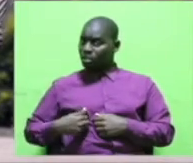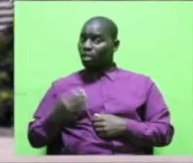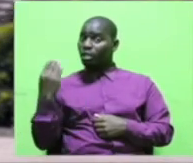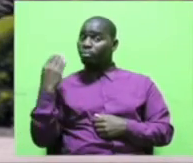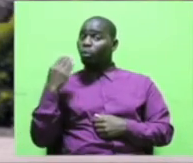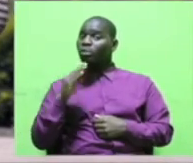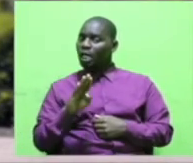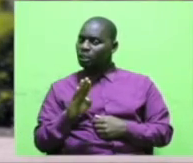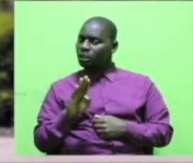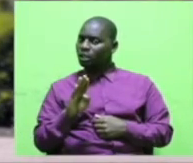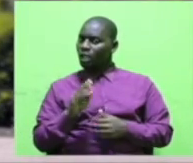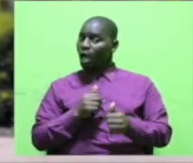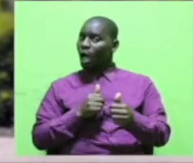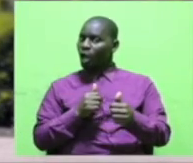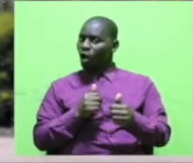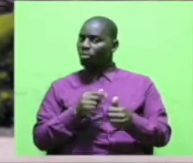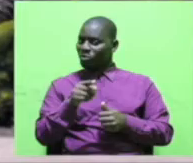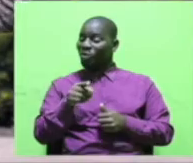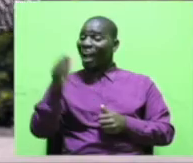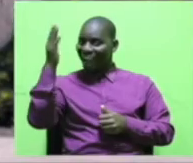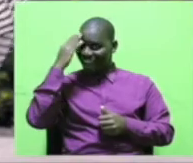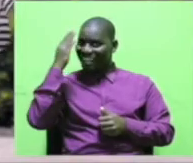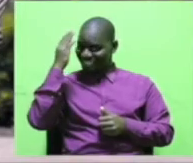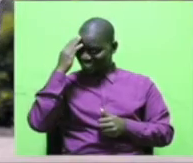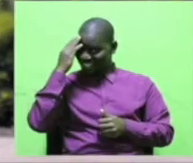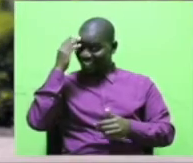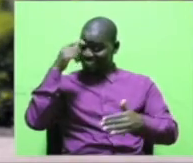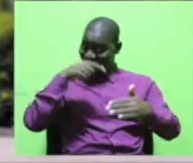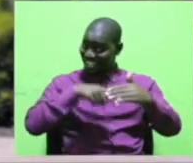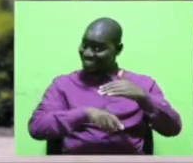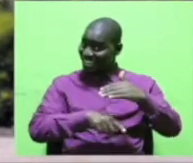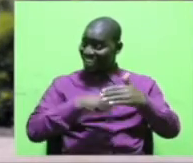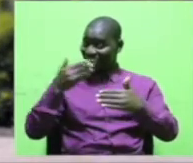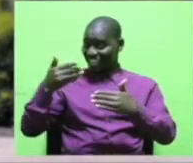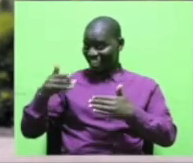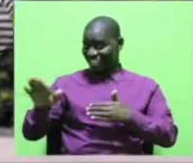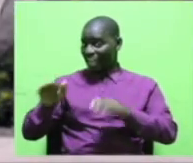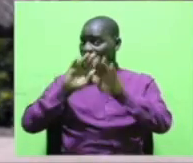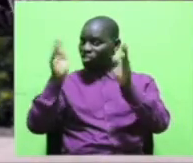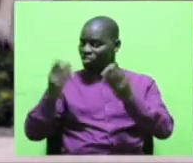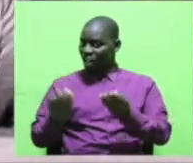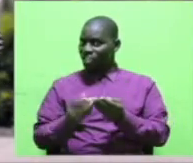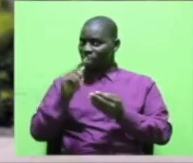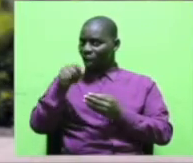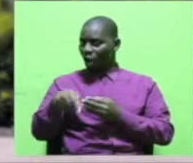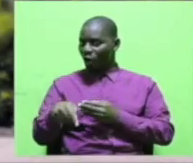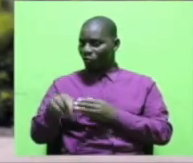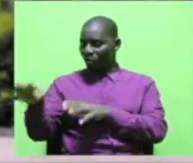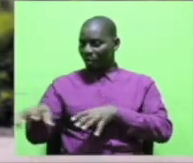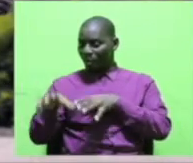most importantly, I hope you have understood the external and internal structure of the mammalian